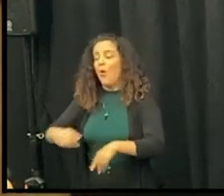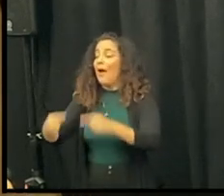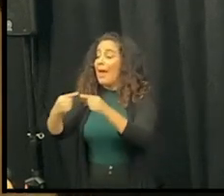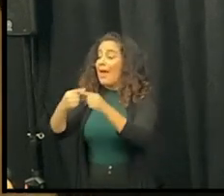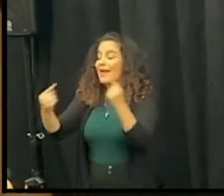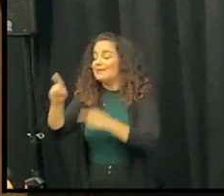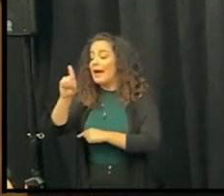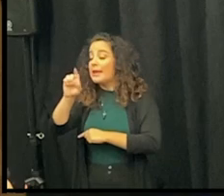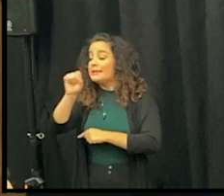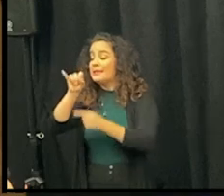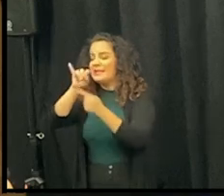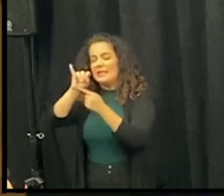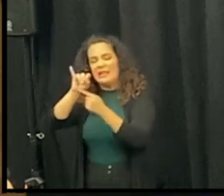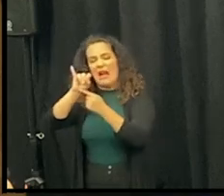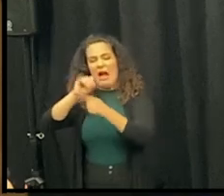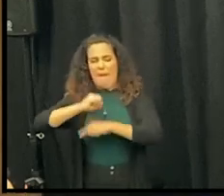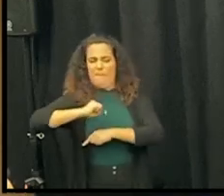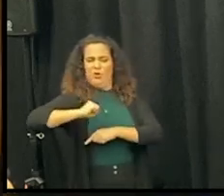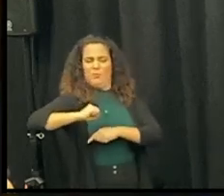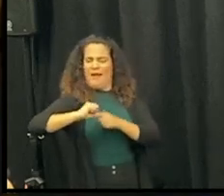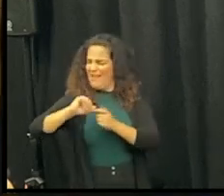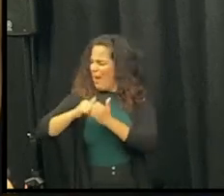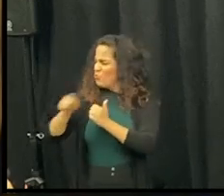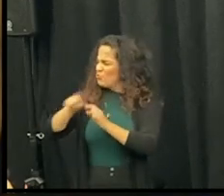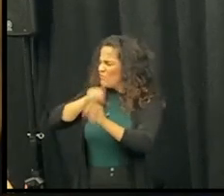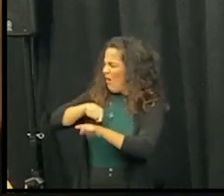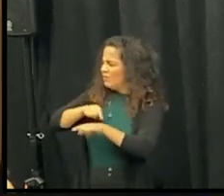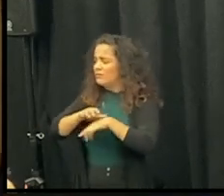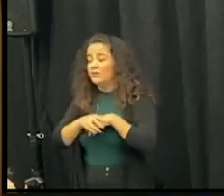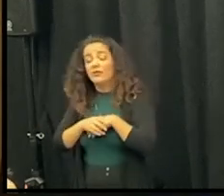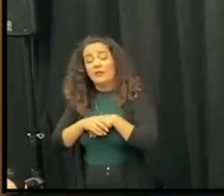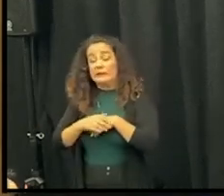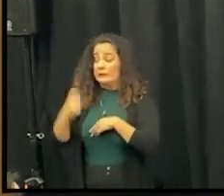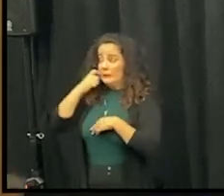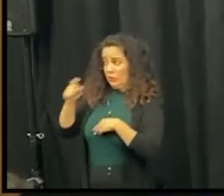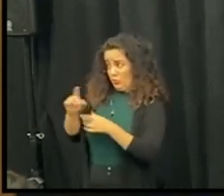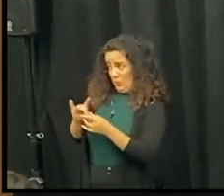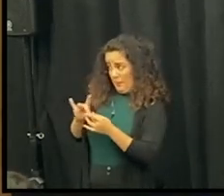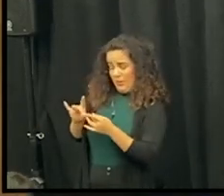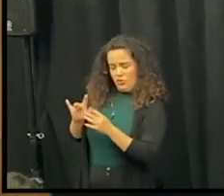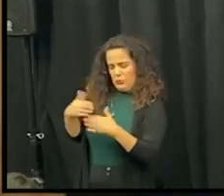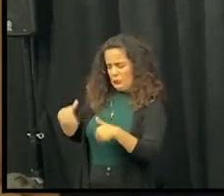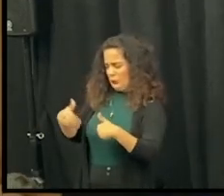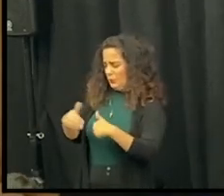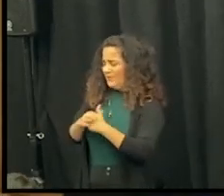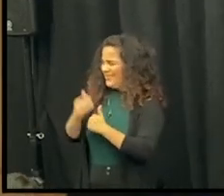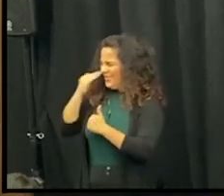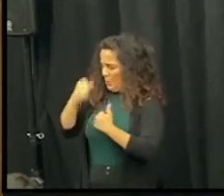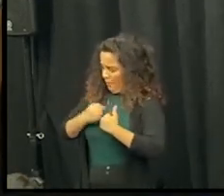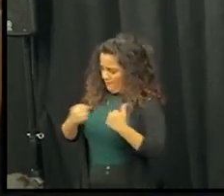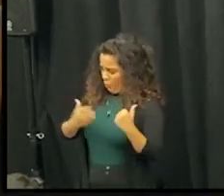pushback that is existing now, where what you just said, which is so beautiful, Vic, about the